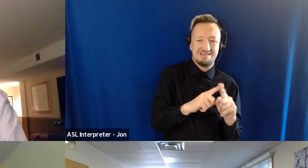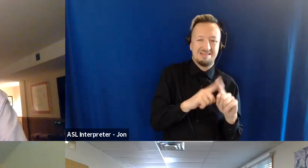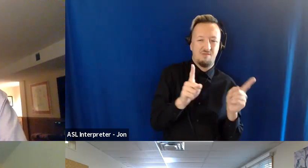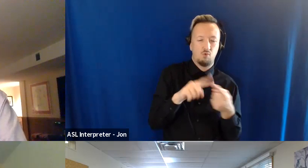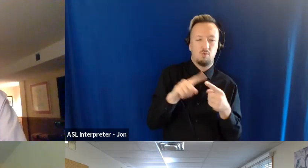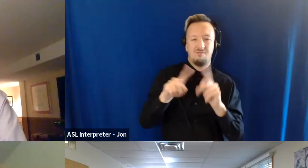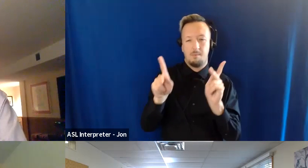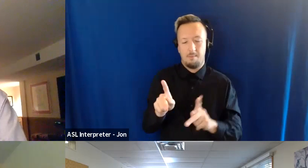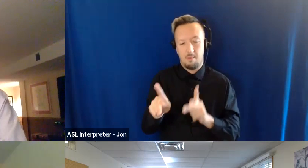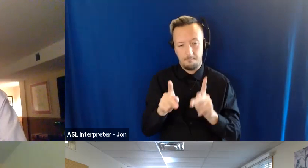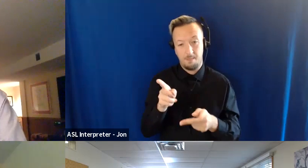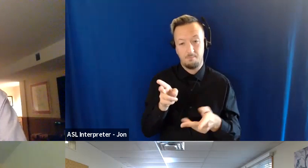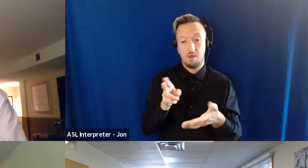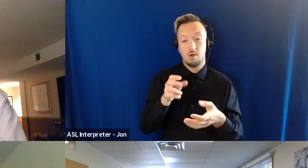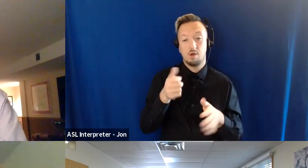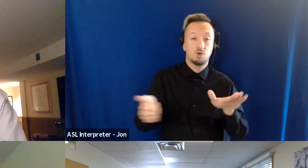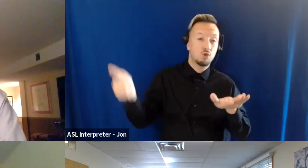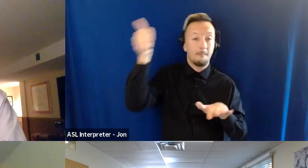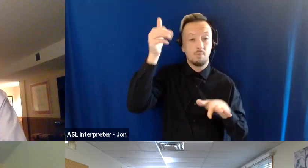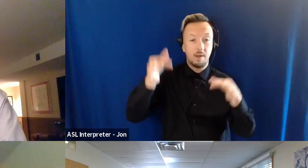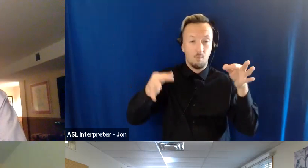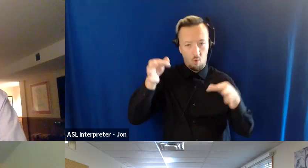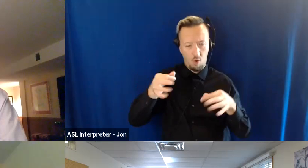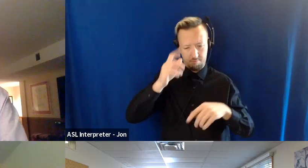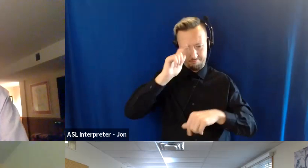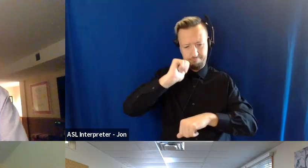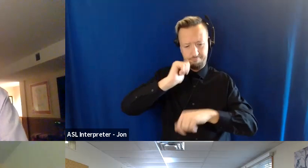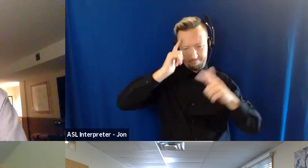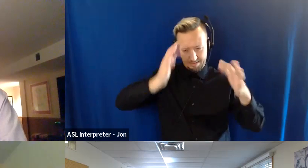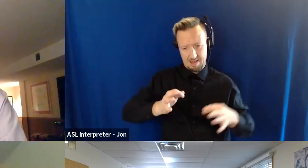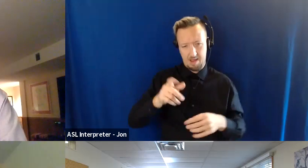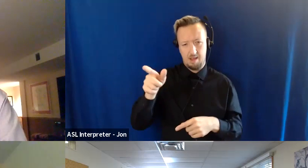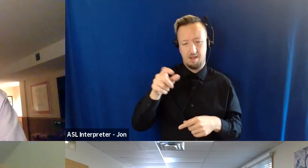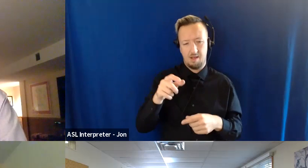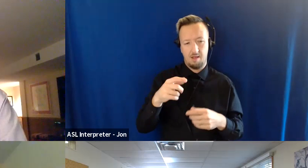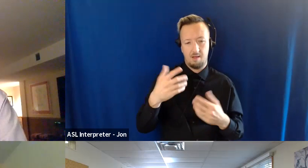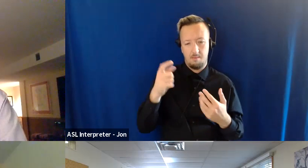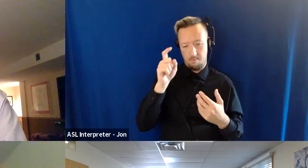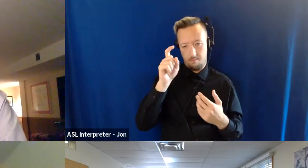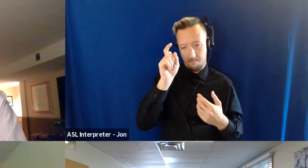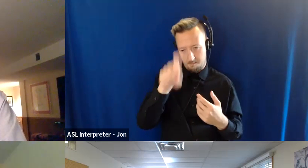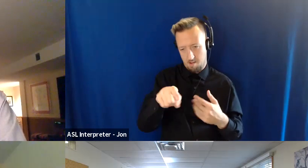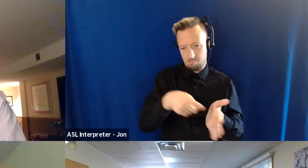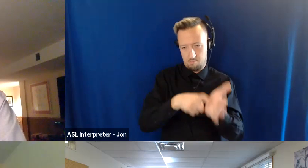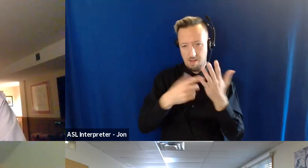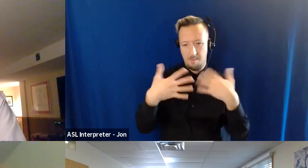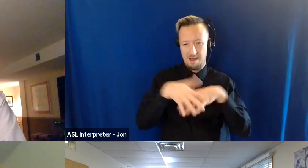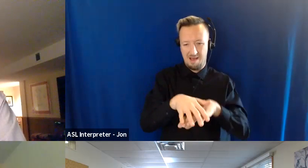Olmstead, the signing of the Supreme Court rule upholding the most integrated setting mandate of Title II of the ADA that